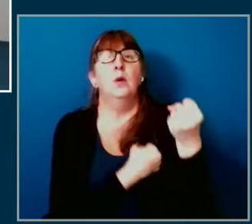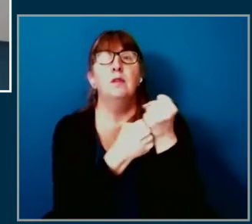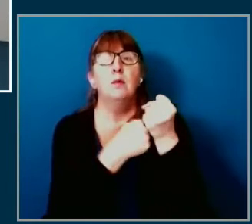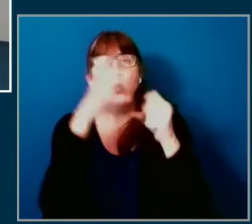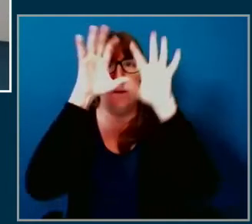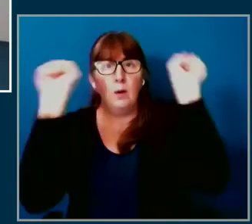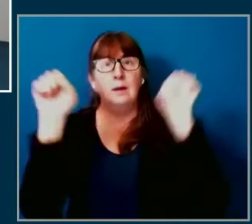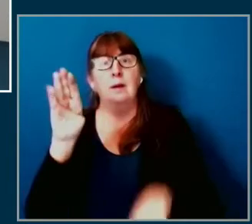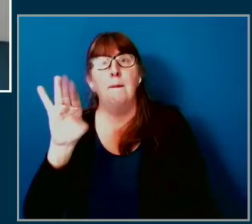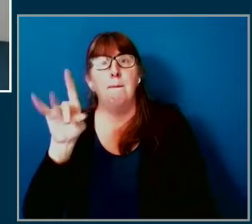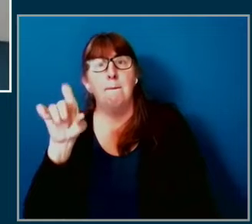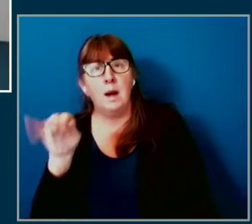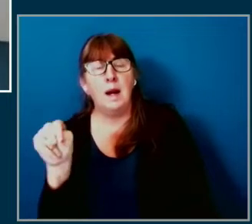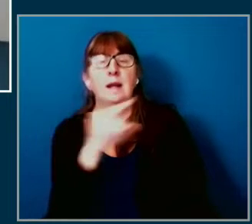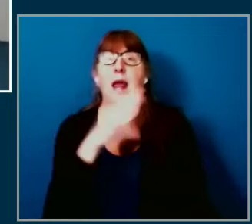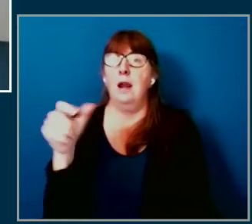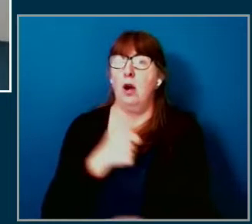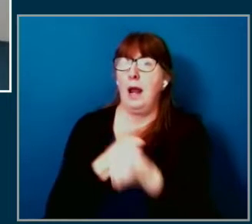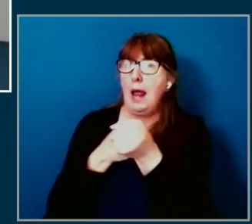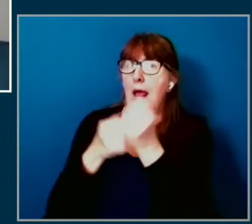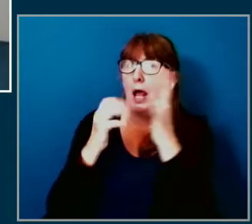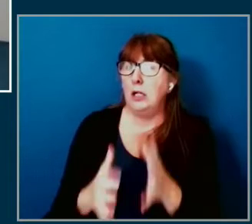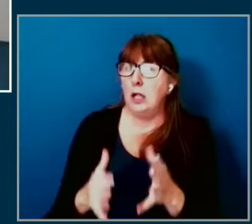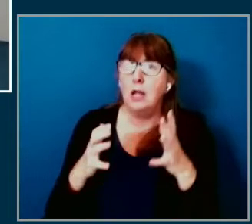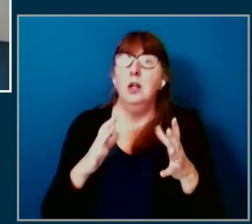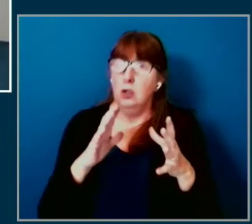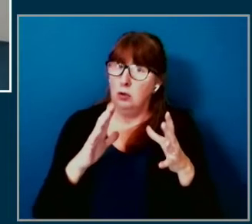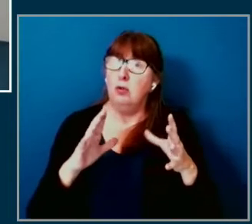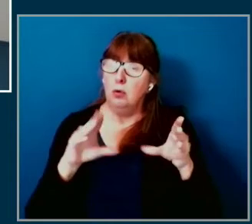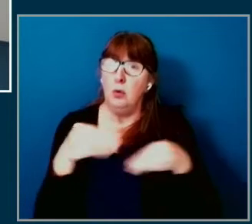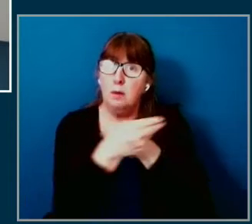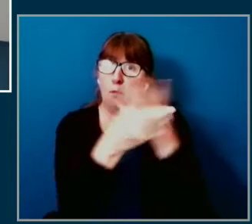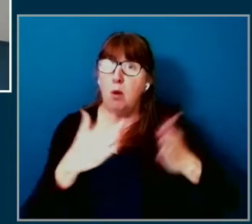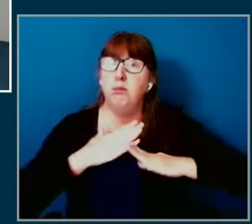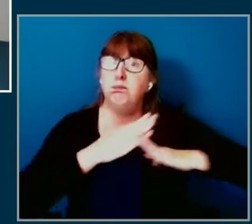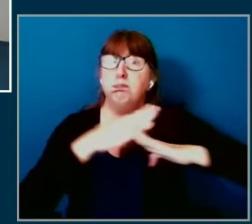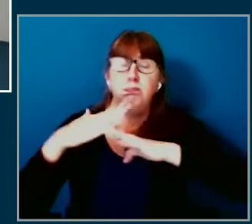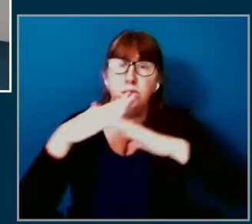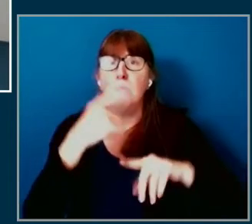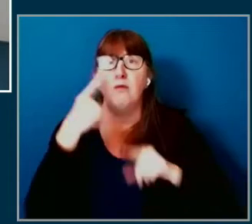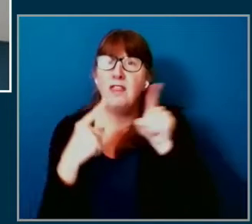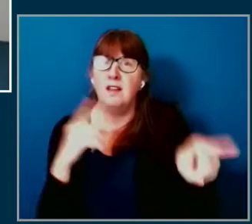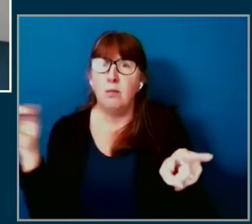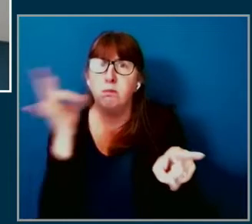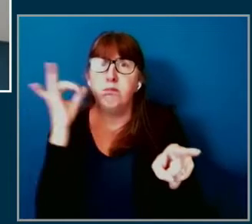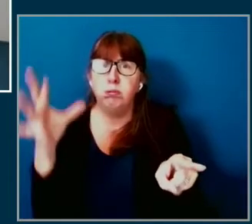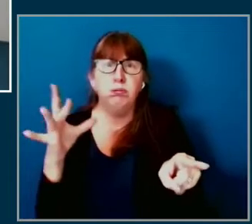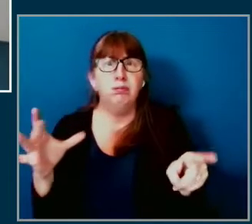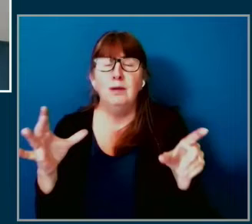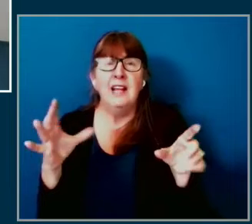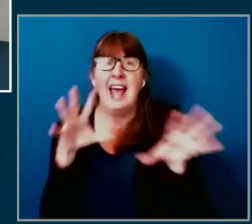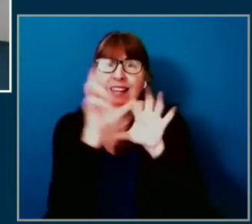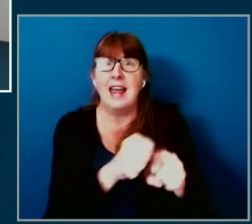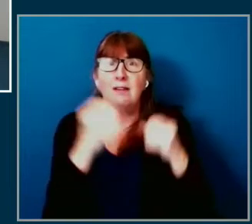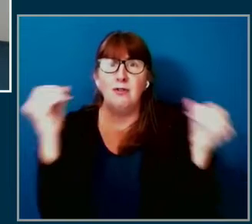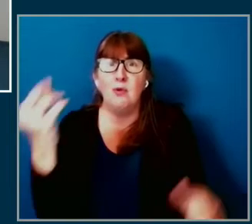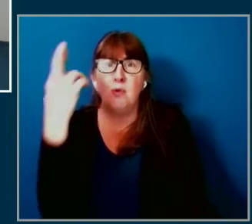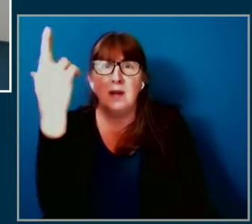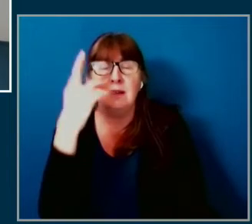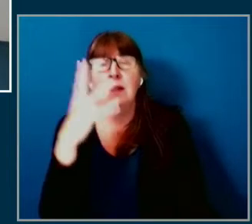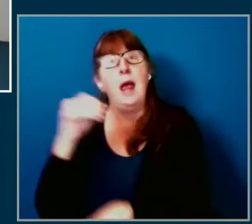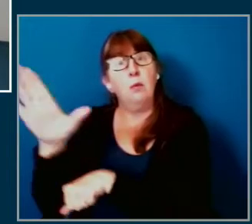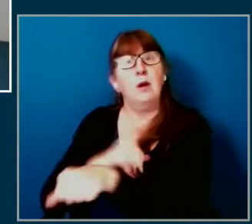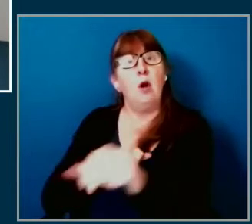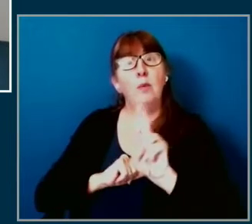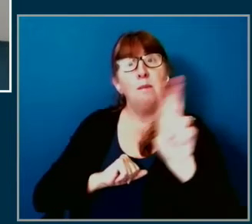imposing crippling sanctions for this unjustified and unprovoked attack. And we also need to call out Republicans, starting with